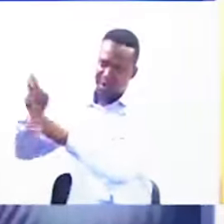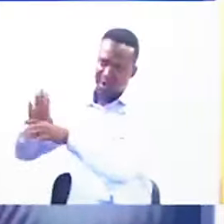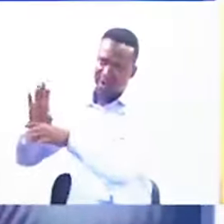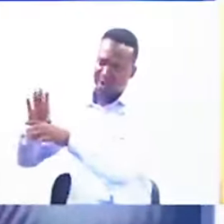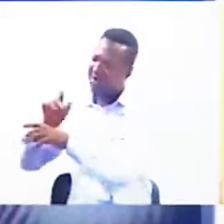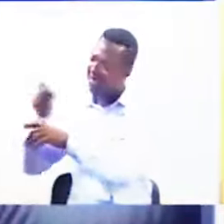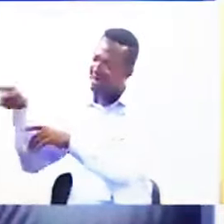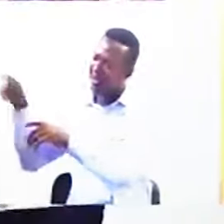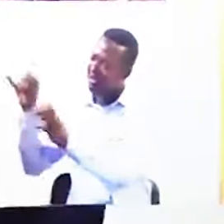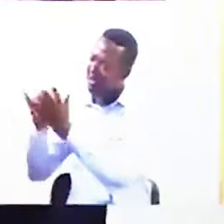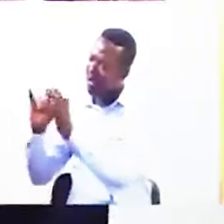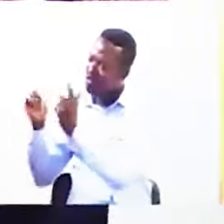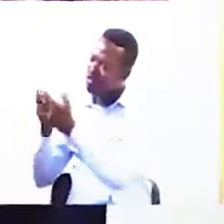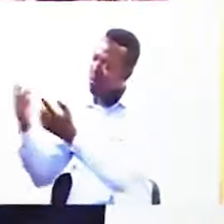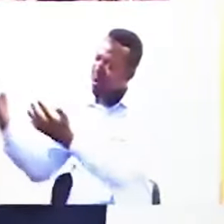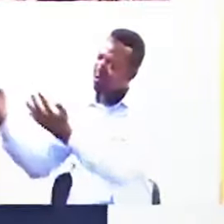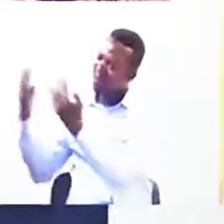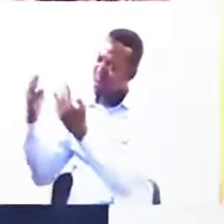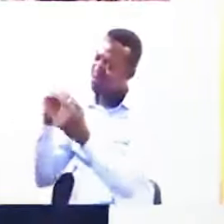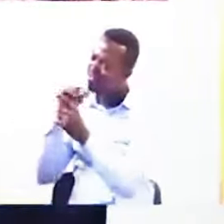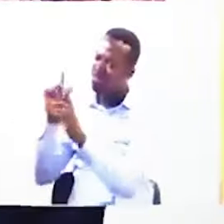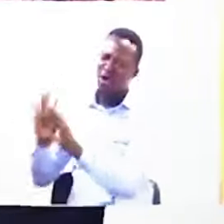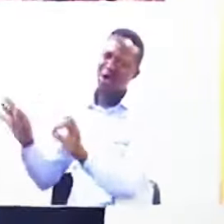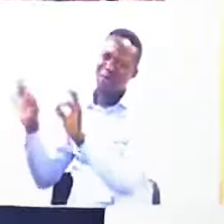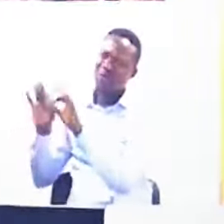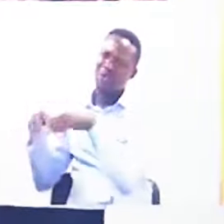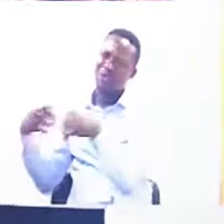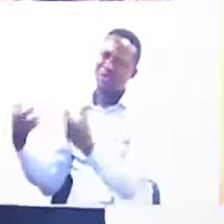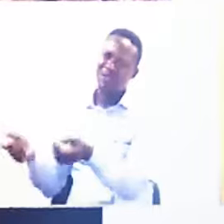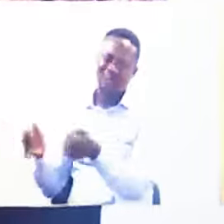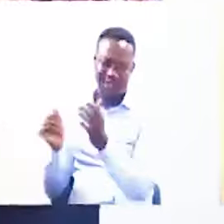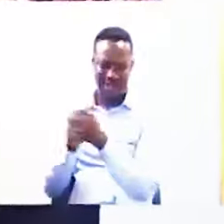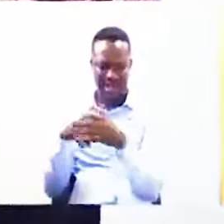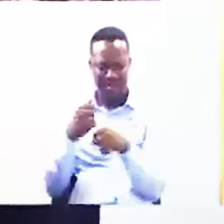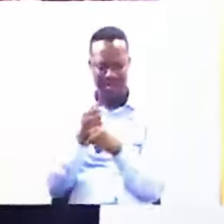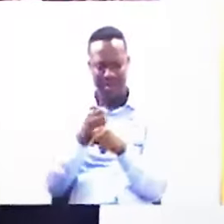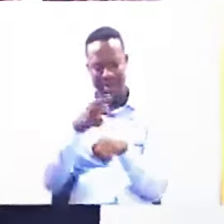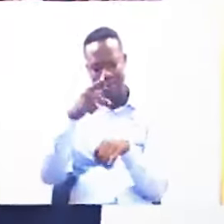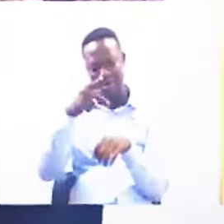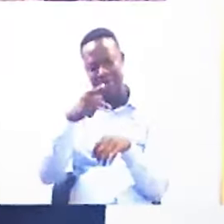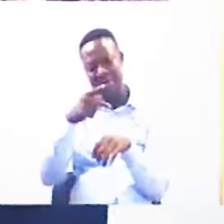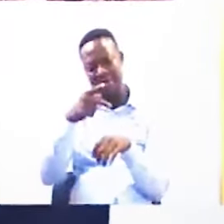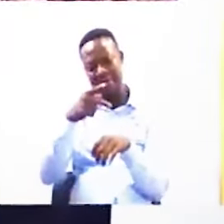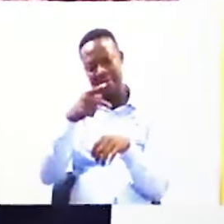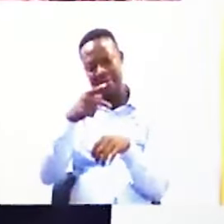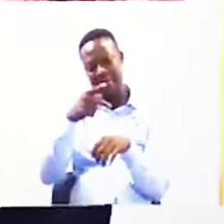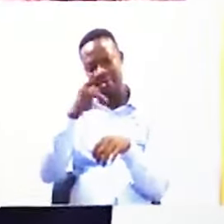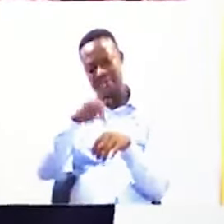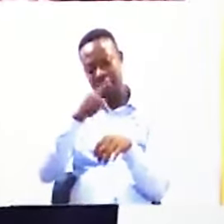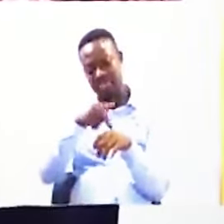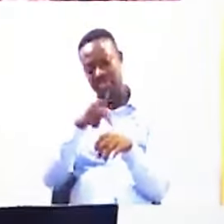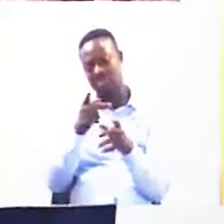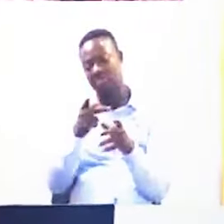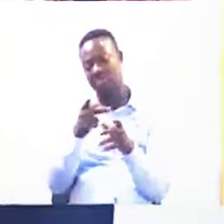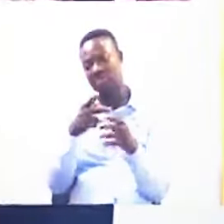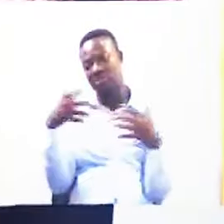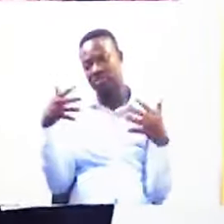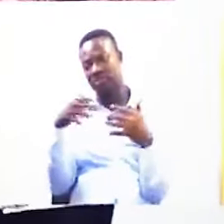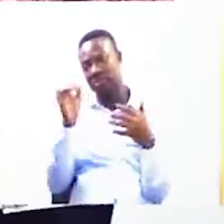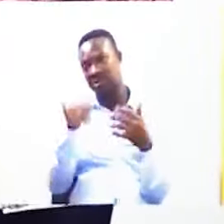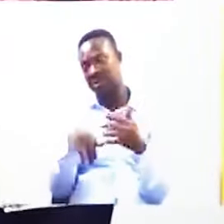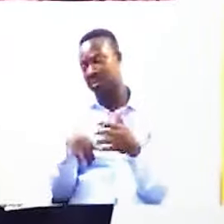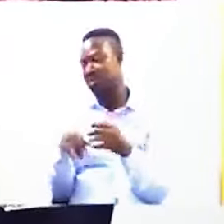matter. Nipa na wakasa kasa na waka petro enim mpempi efa se ode no ho efori